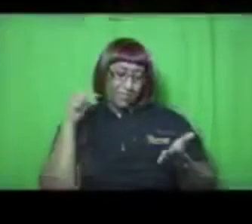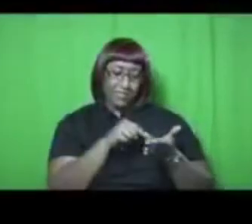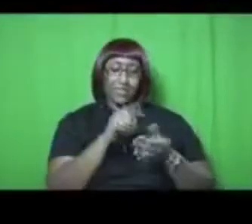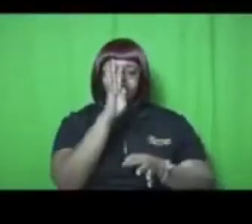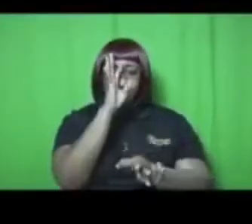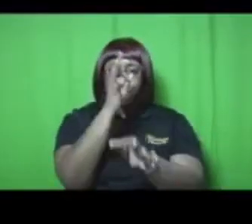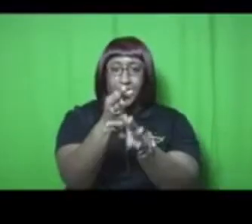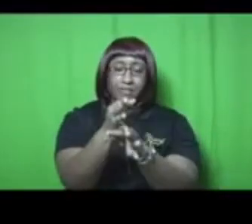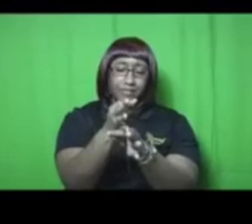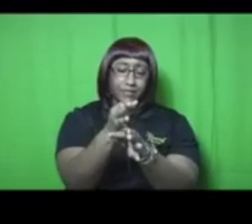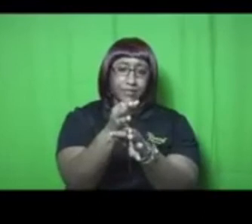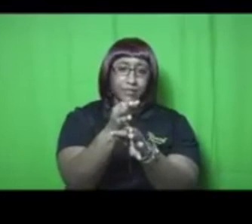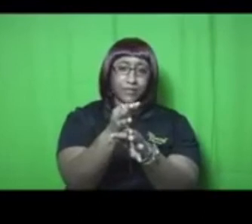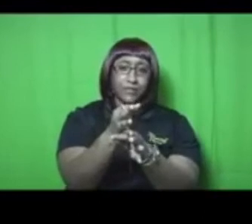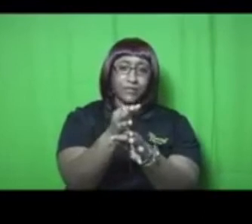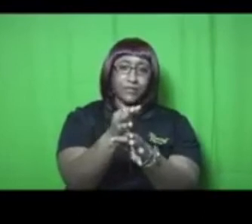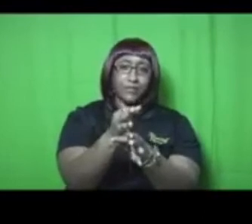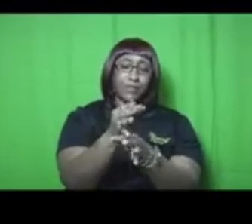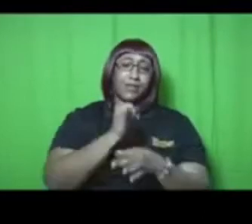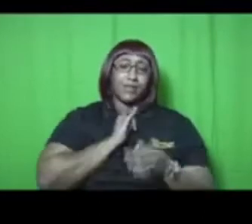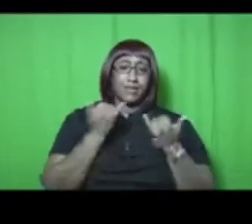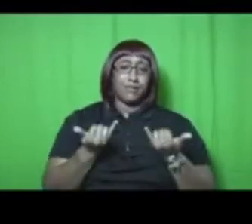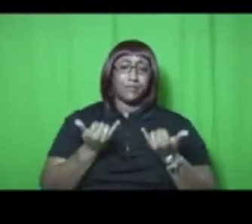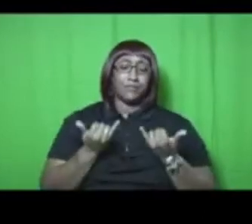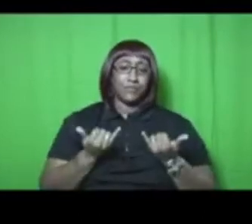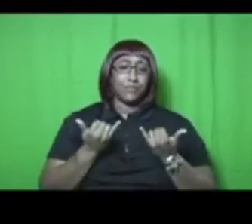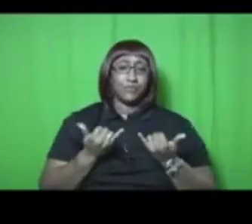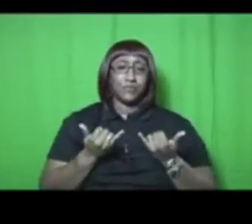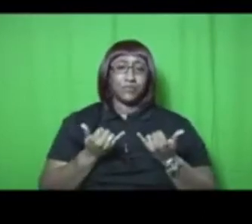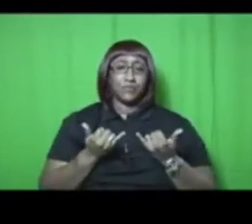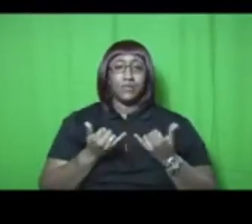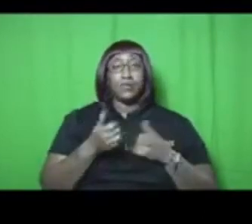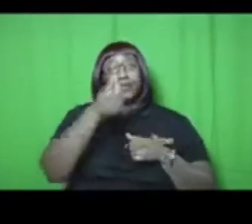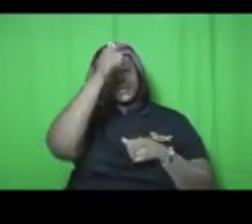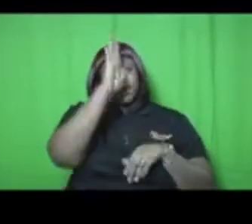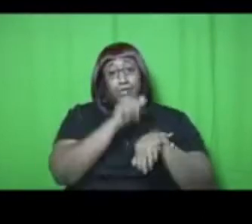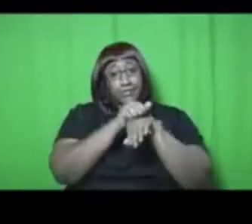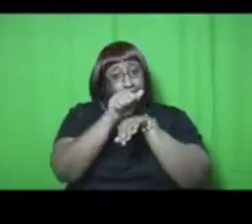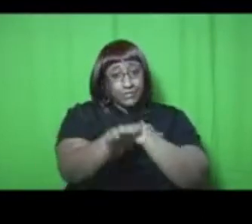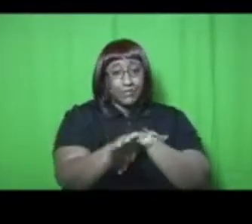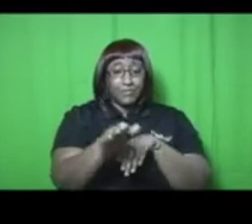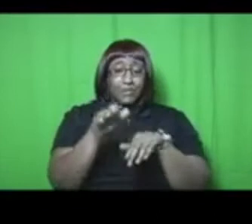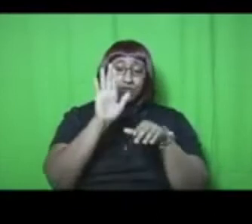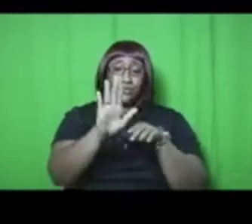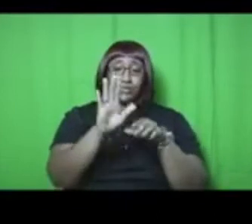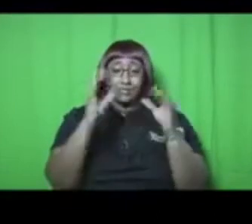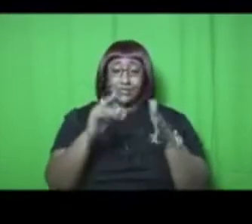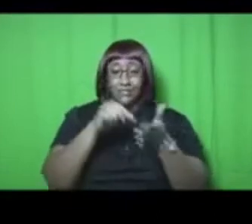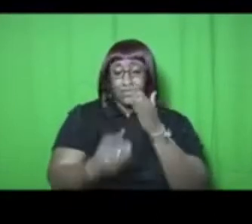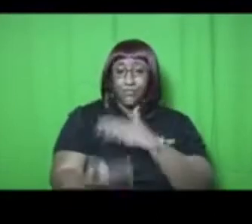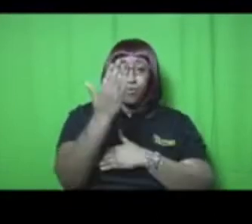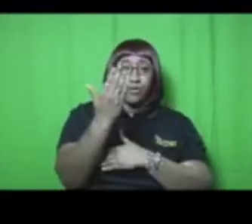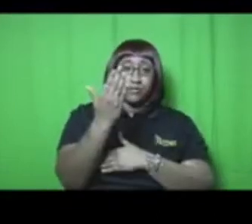faith, I now, God sent me as your prophet this morning. I